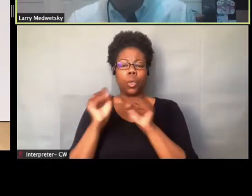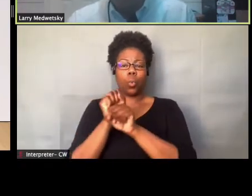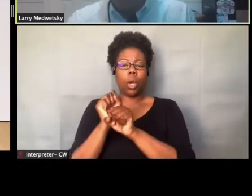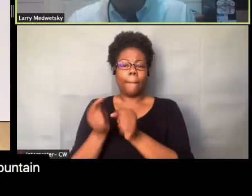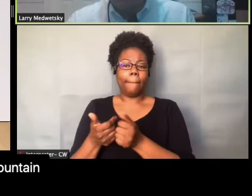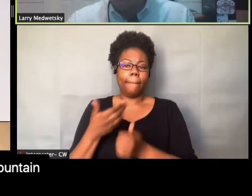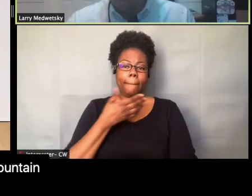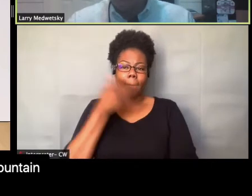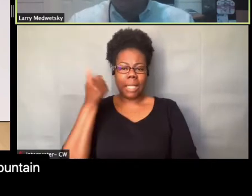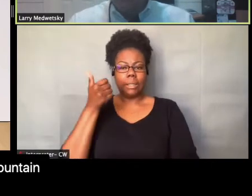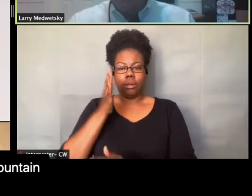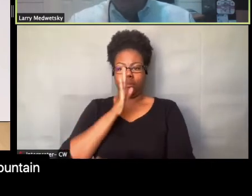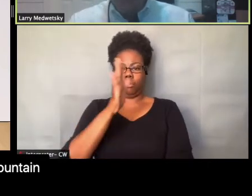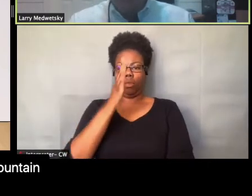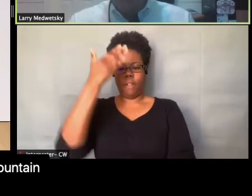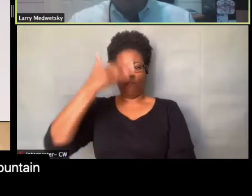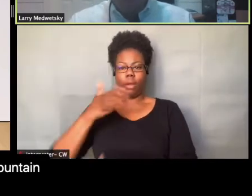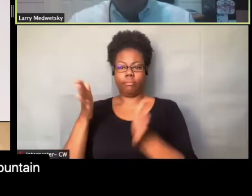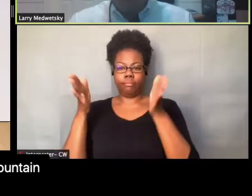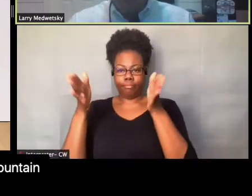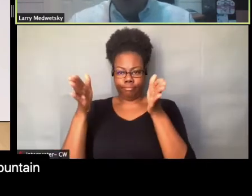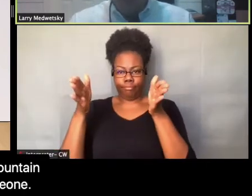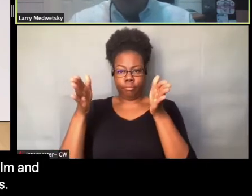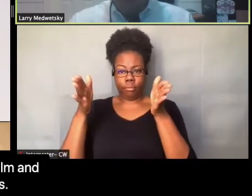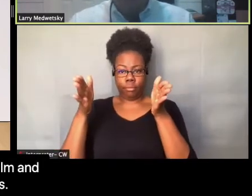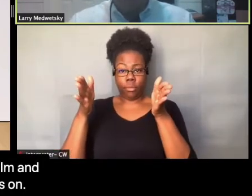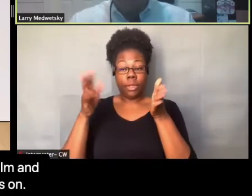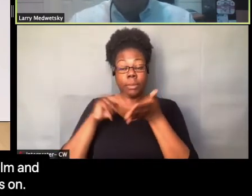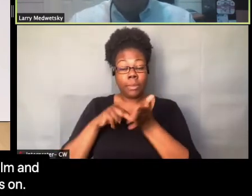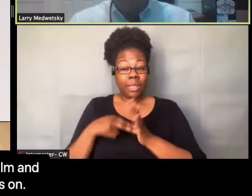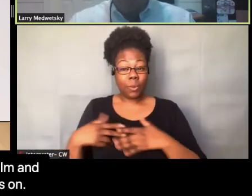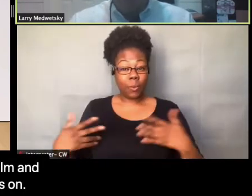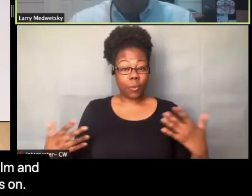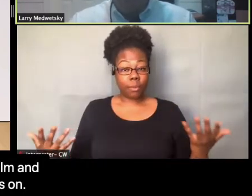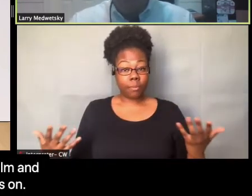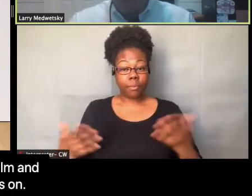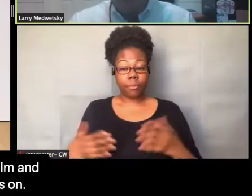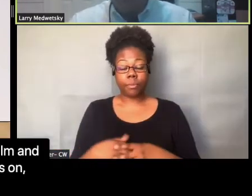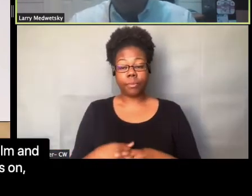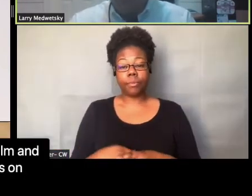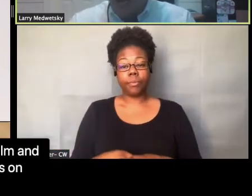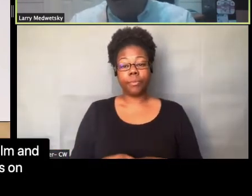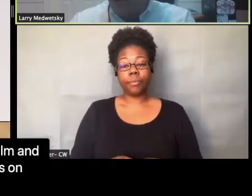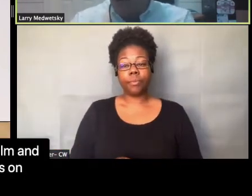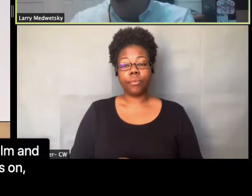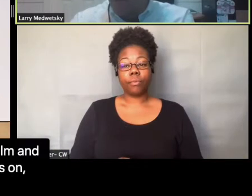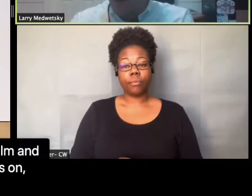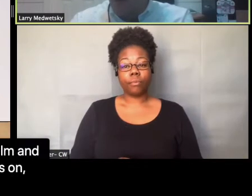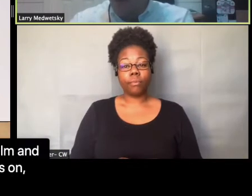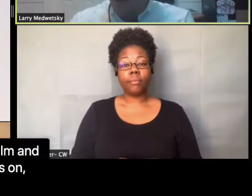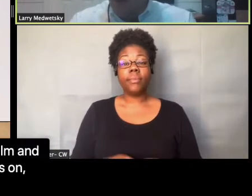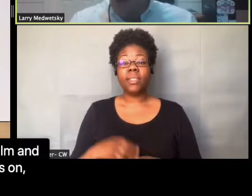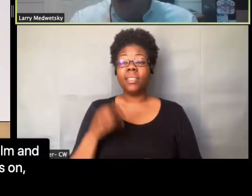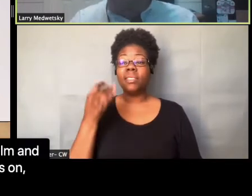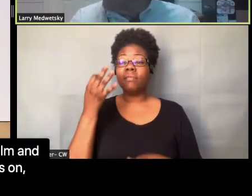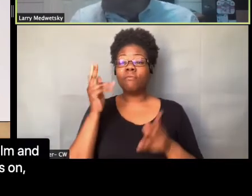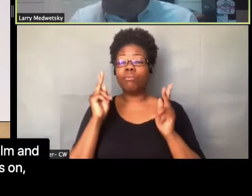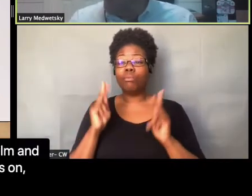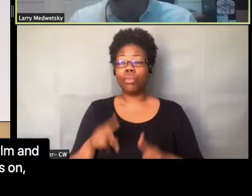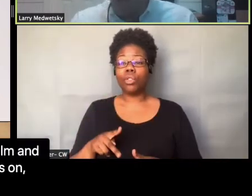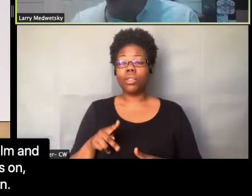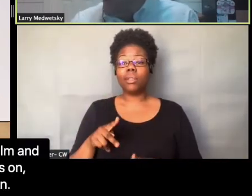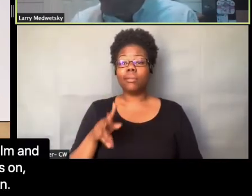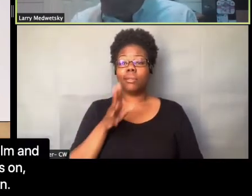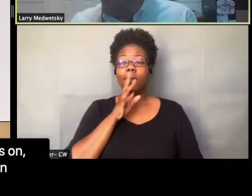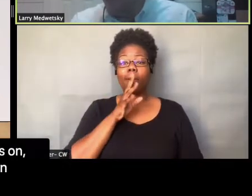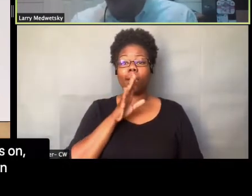And what that meant is that if someone was on, like the side of you, you had to